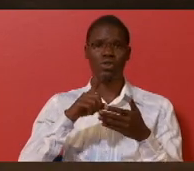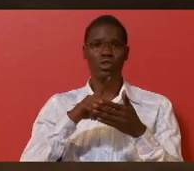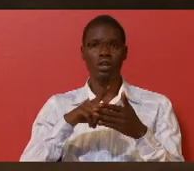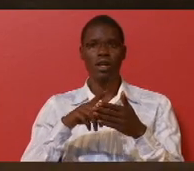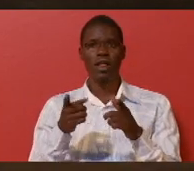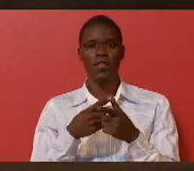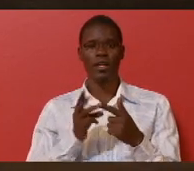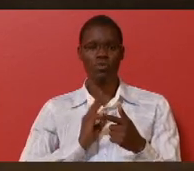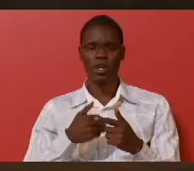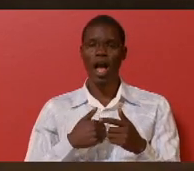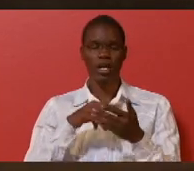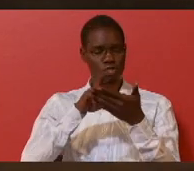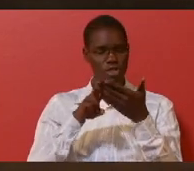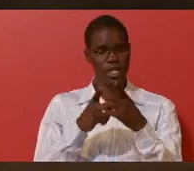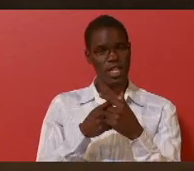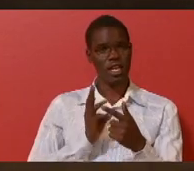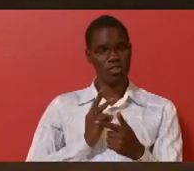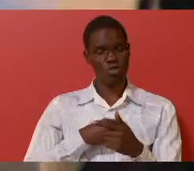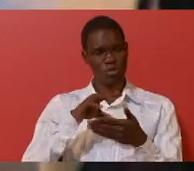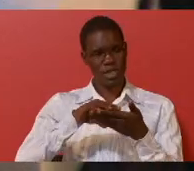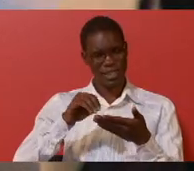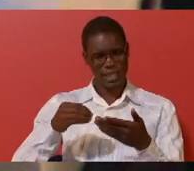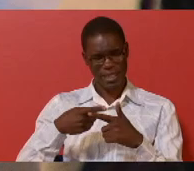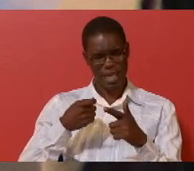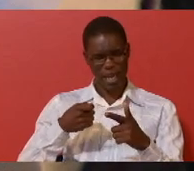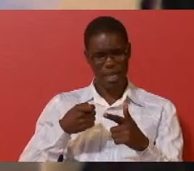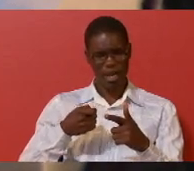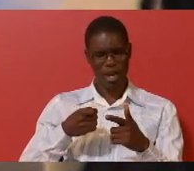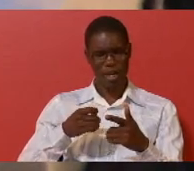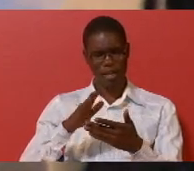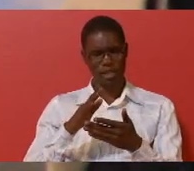add to it, or when we take away from it, we get into trouble.